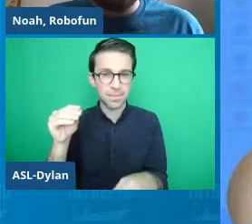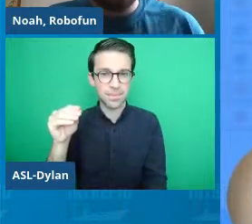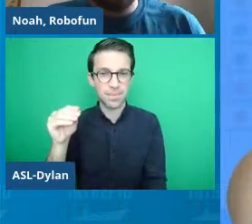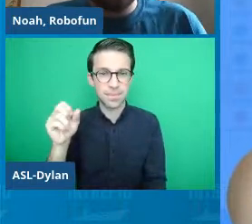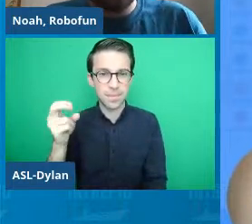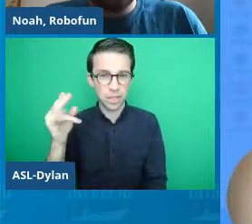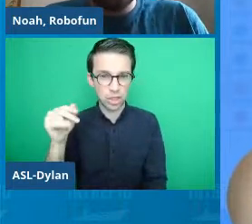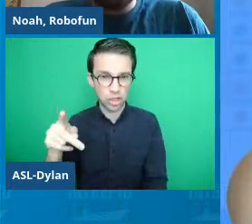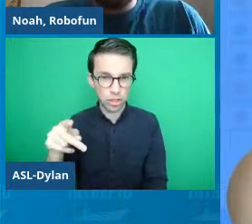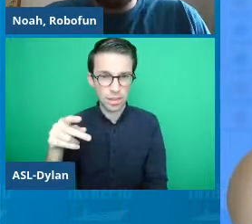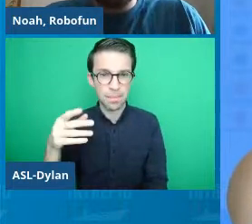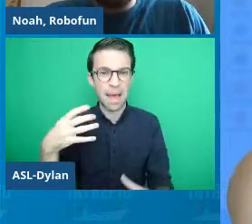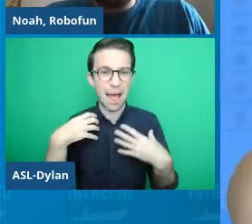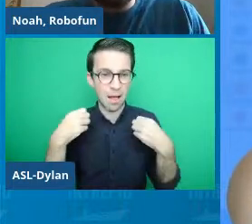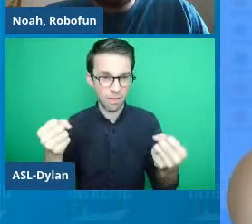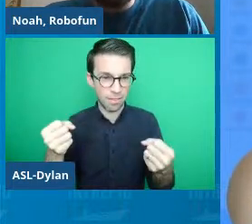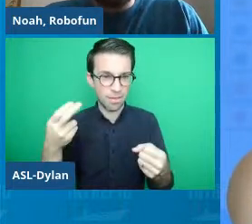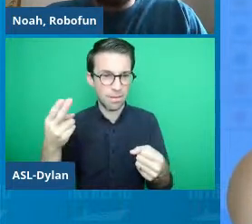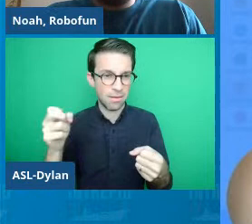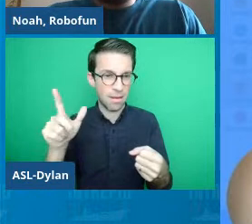ship health.